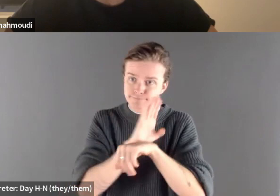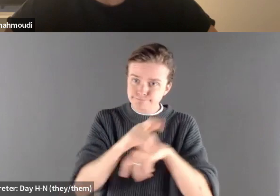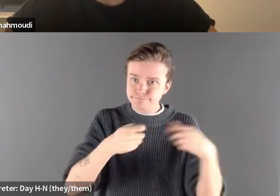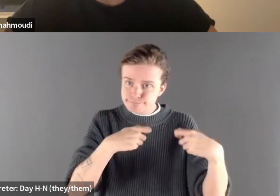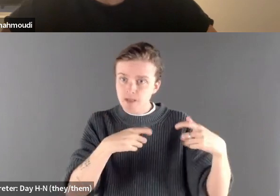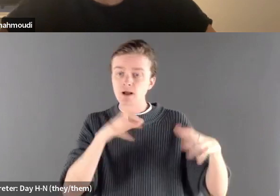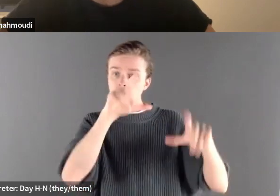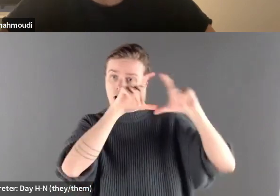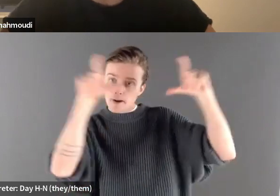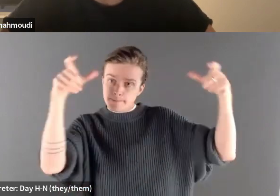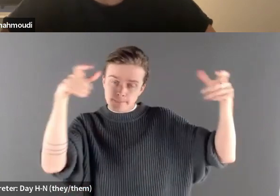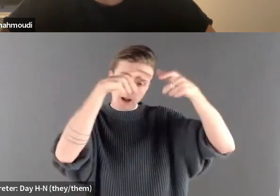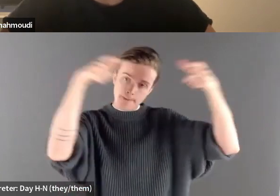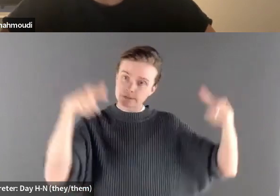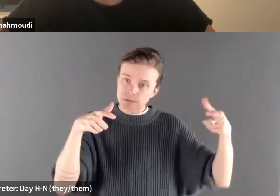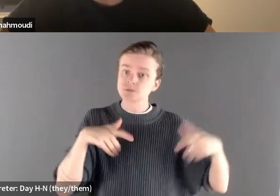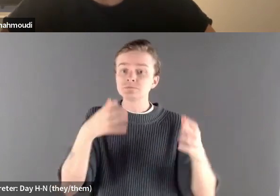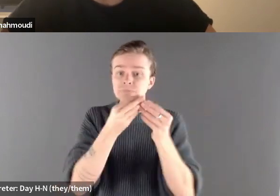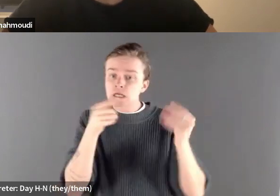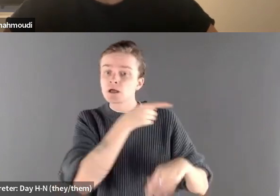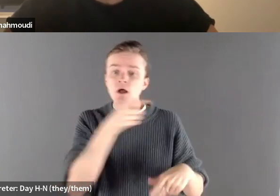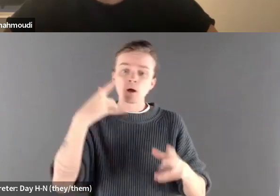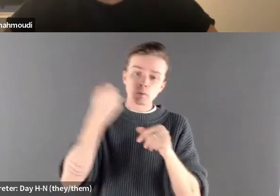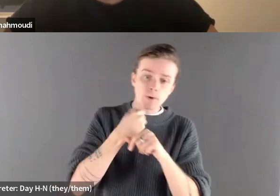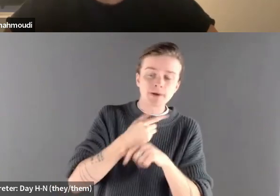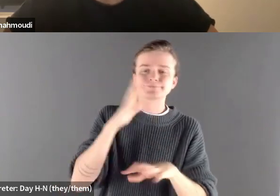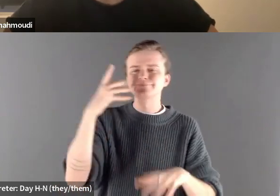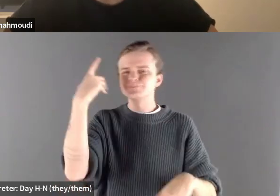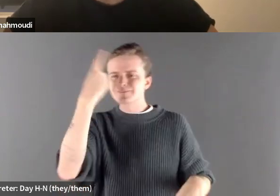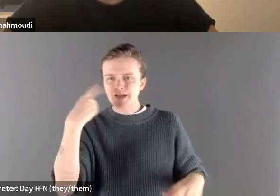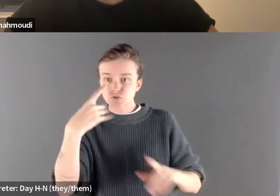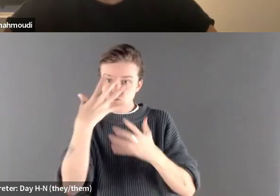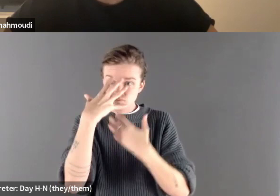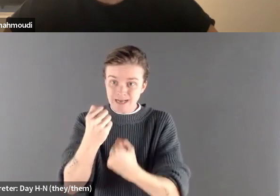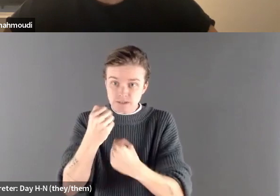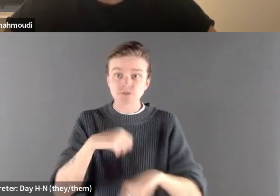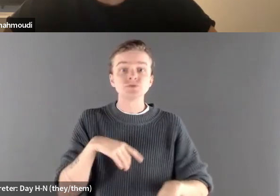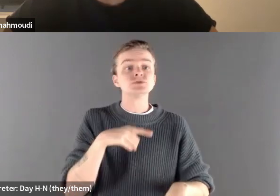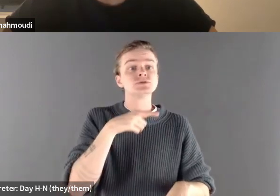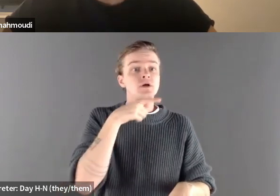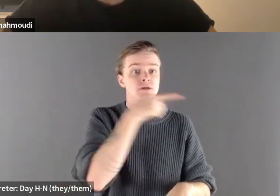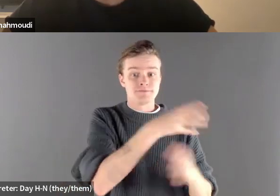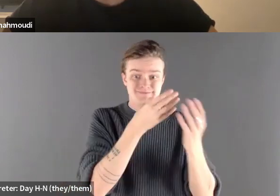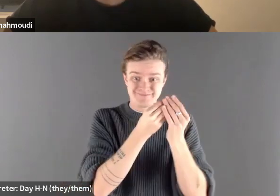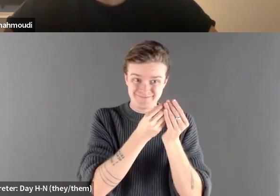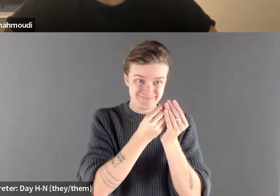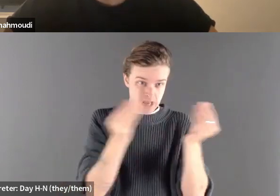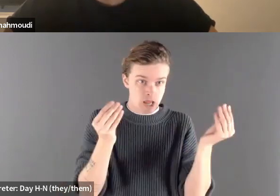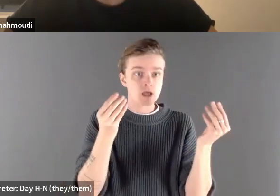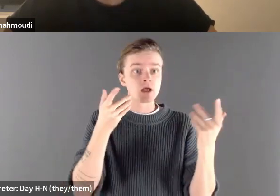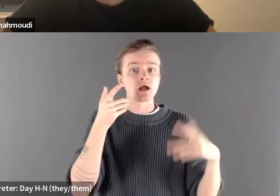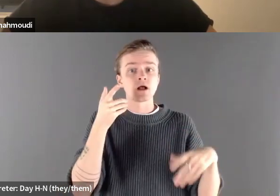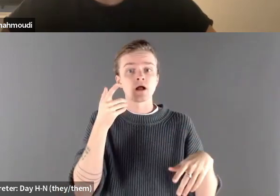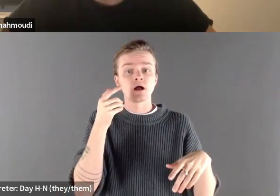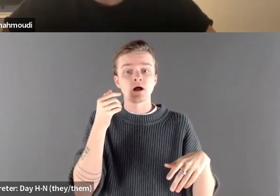of remote biometric surveillance, so facial recognition, are embroiled in providing those tools, or in some